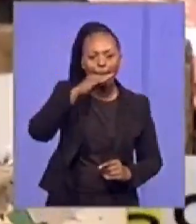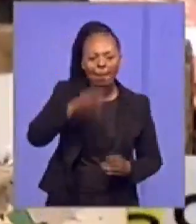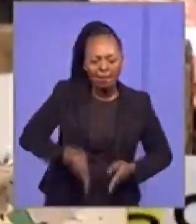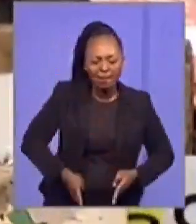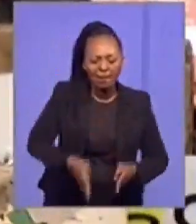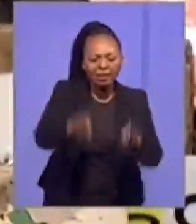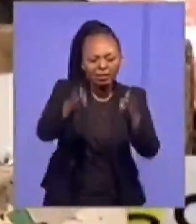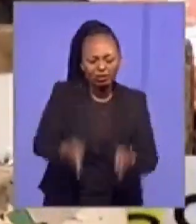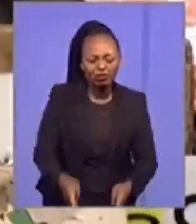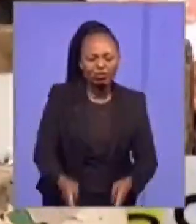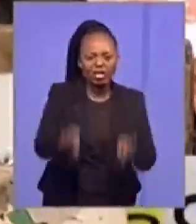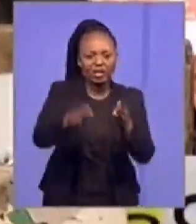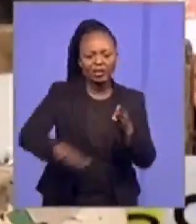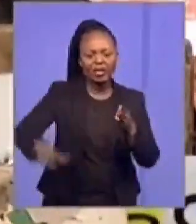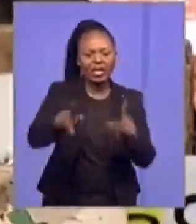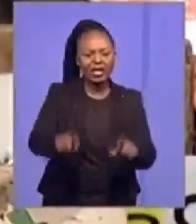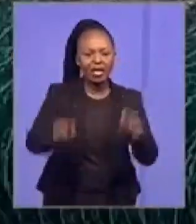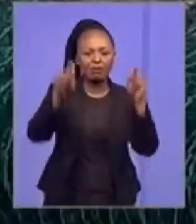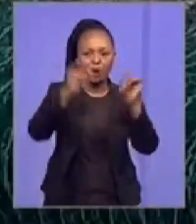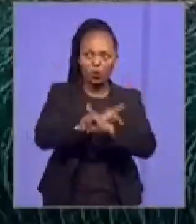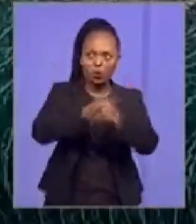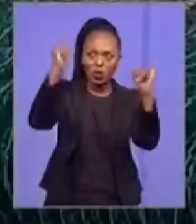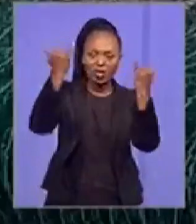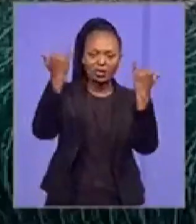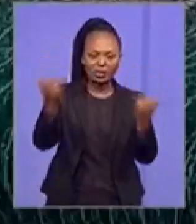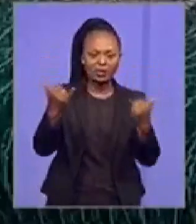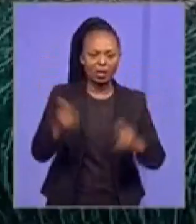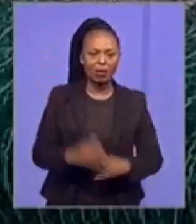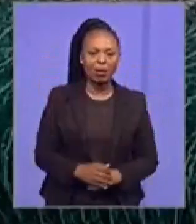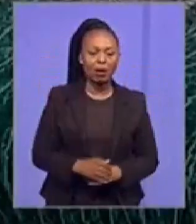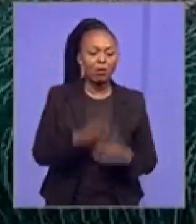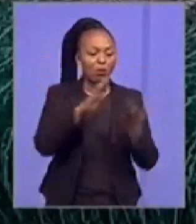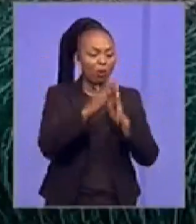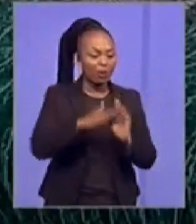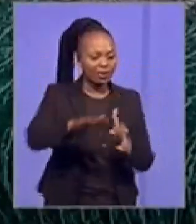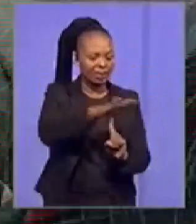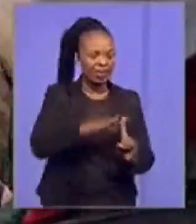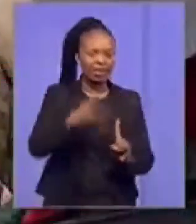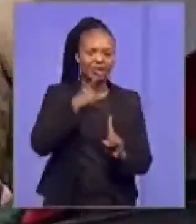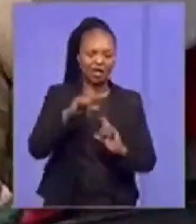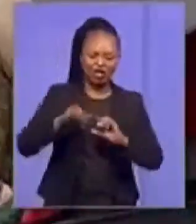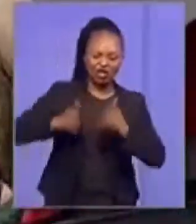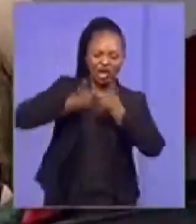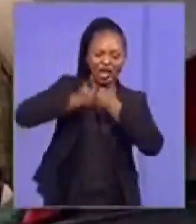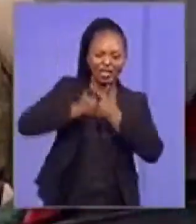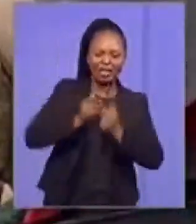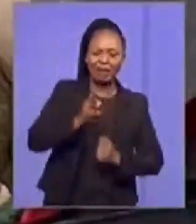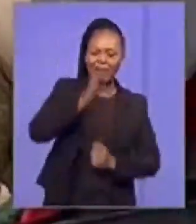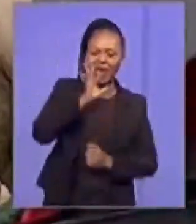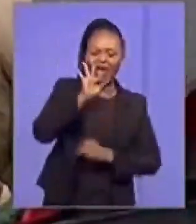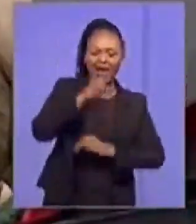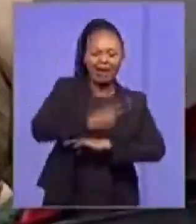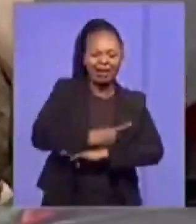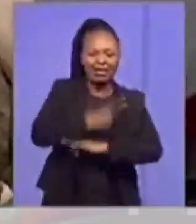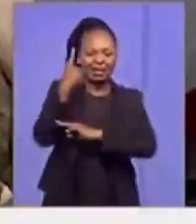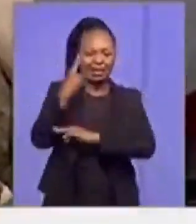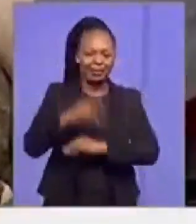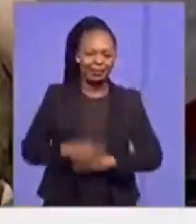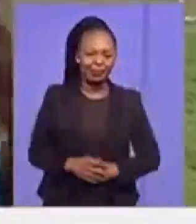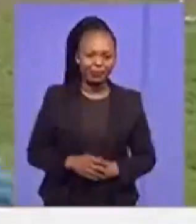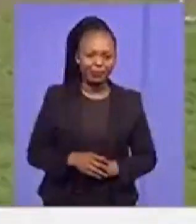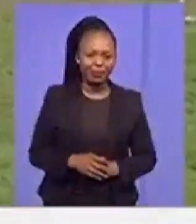Town e ntse e nyoloha ka sekgahla mme badudi bana ba re ba tobana le diqholotso tse ngata letsatsi ka leng.